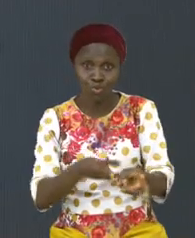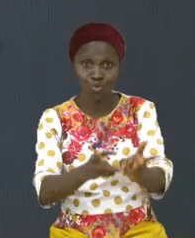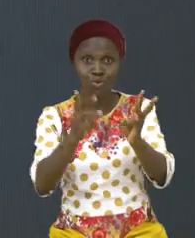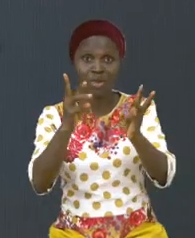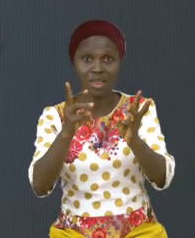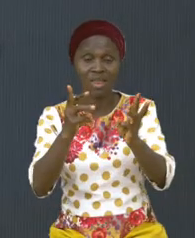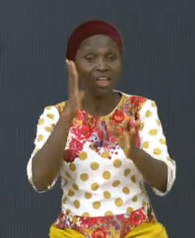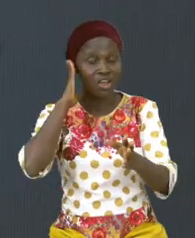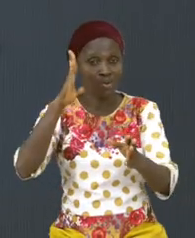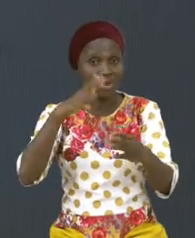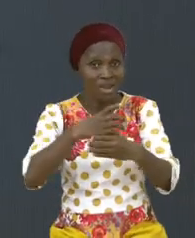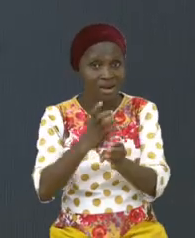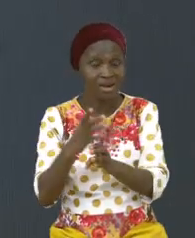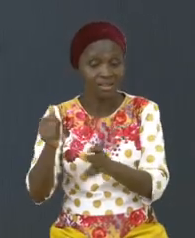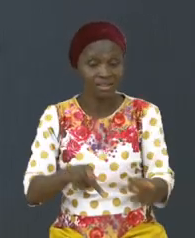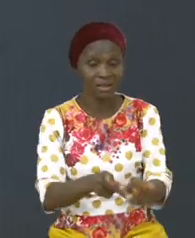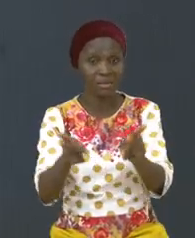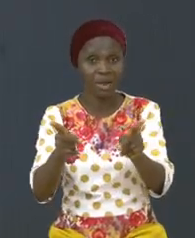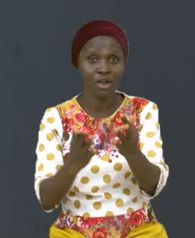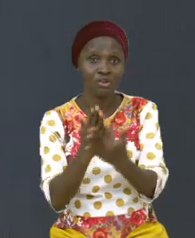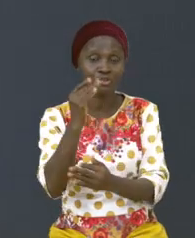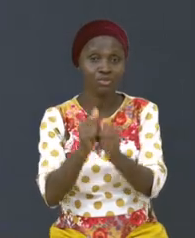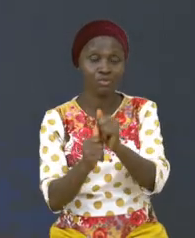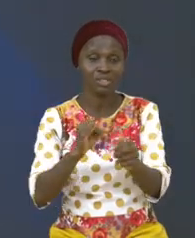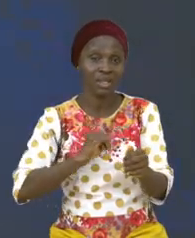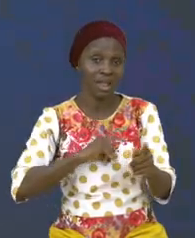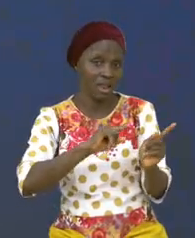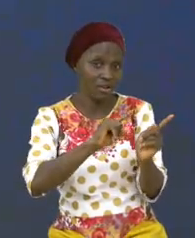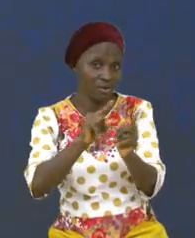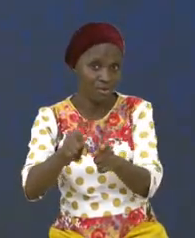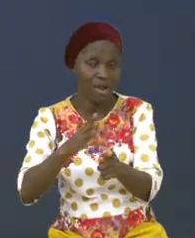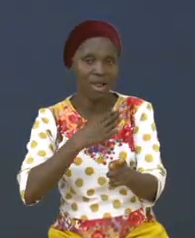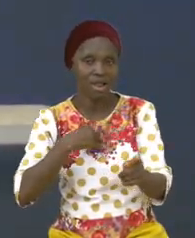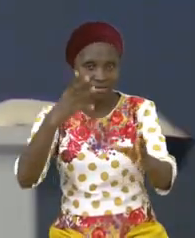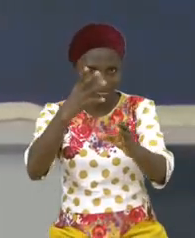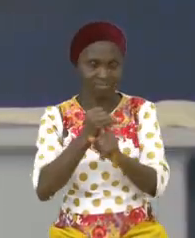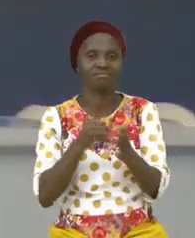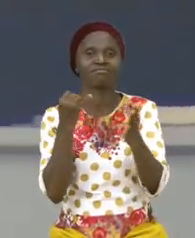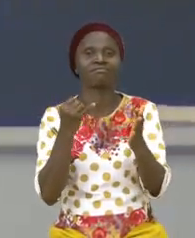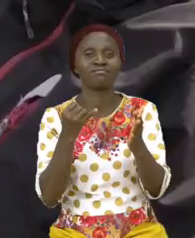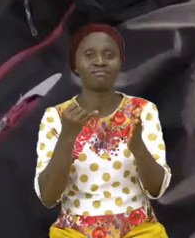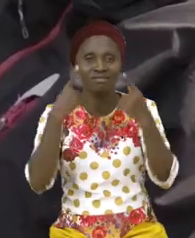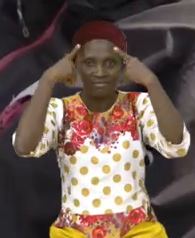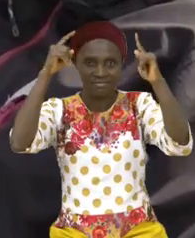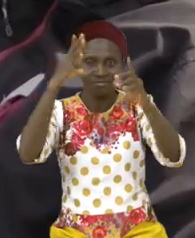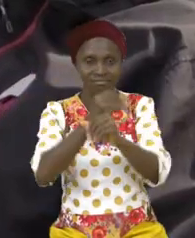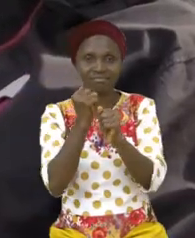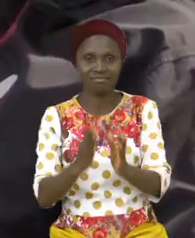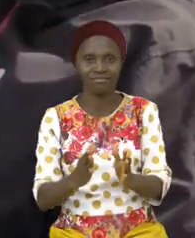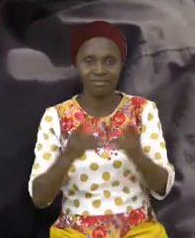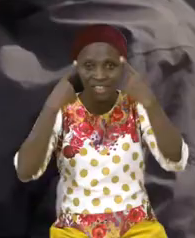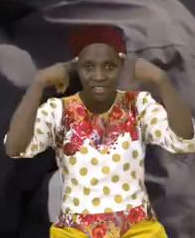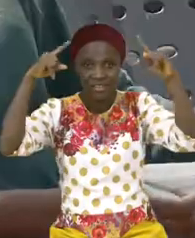a path by which I go and get it. Go get her. Go get